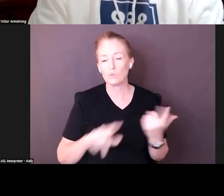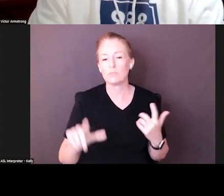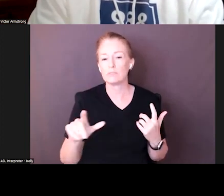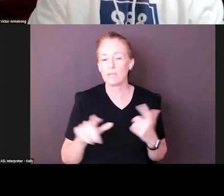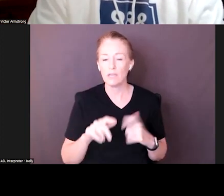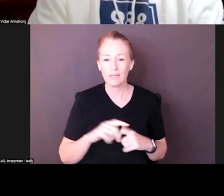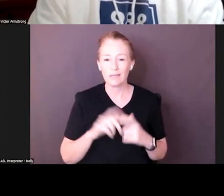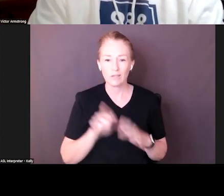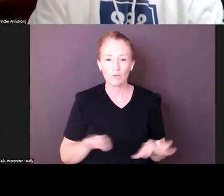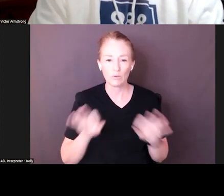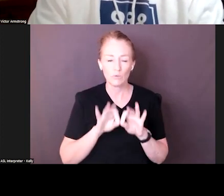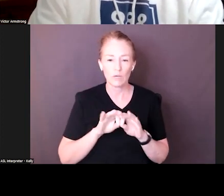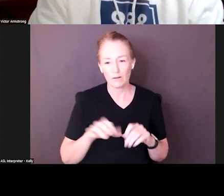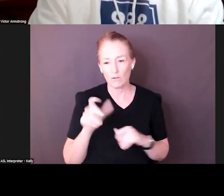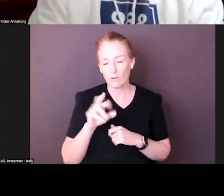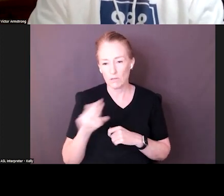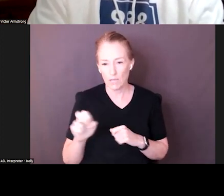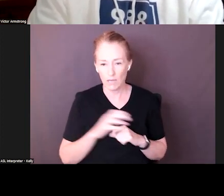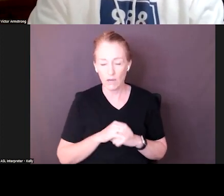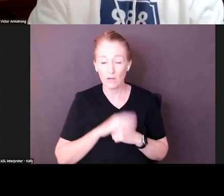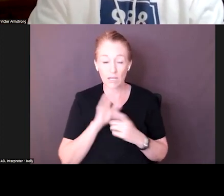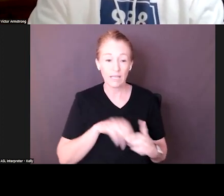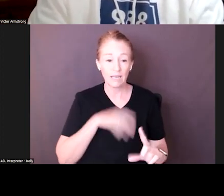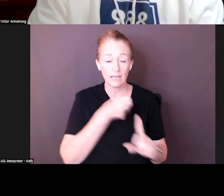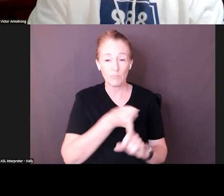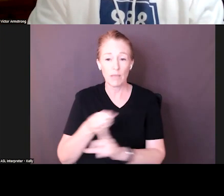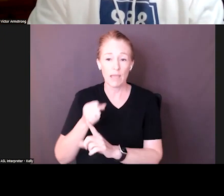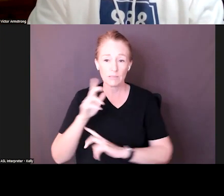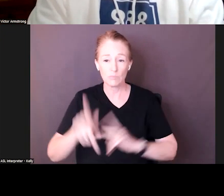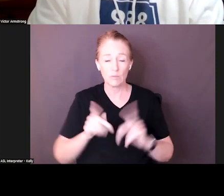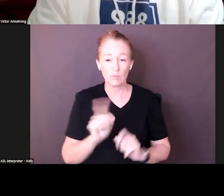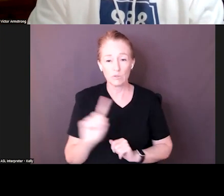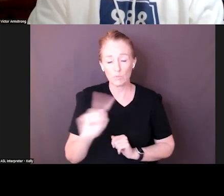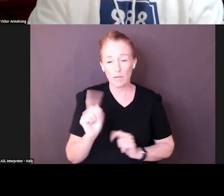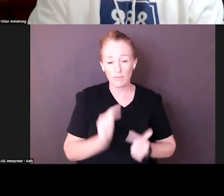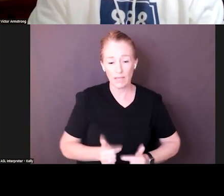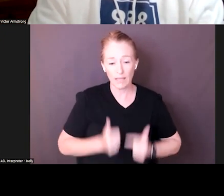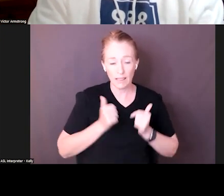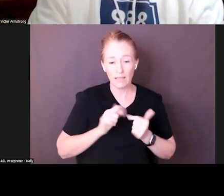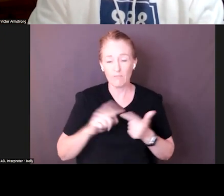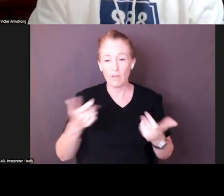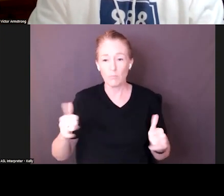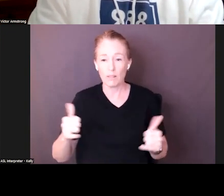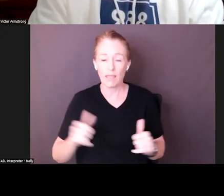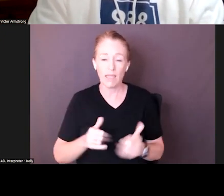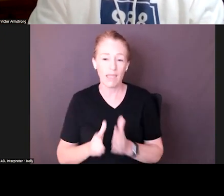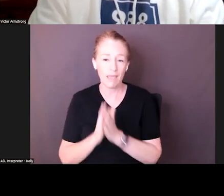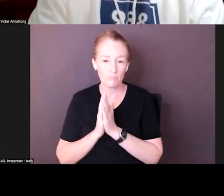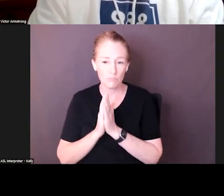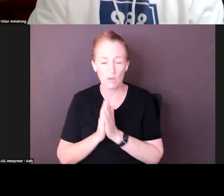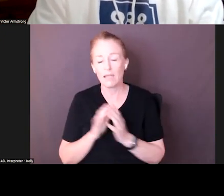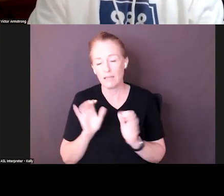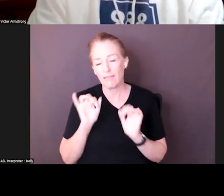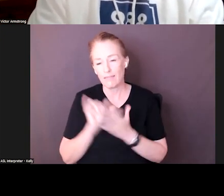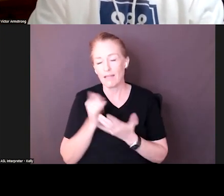support for patients and families where they live, work, play, and pray, saves lives. Utilize the month to